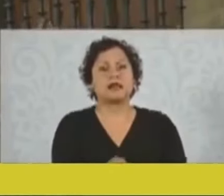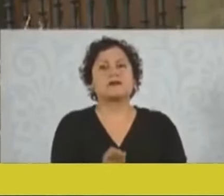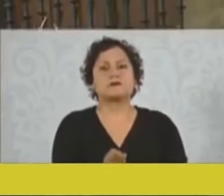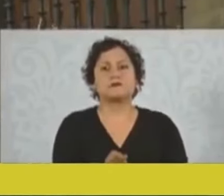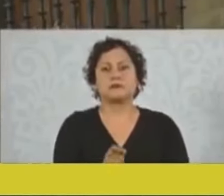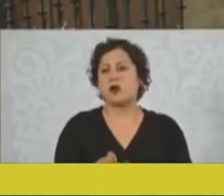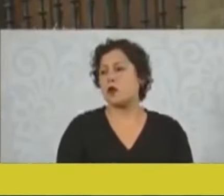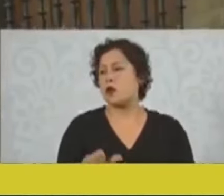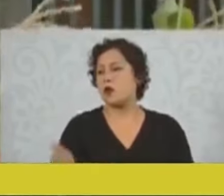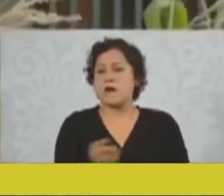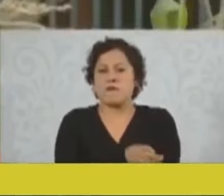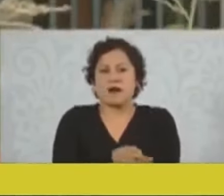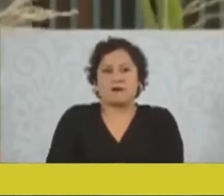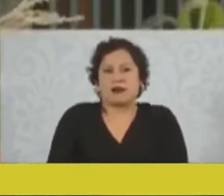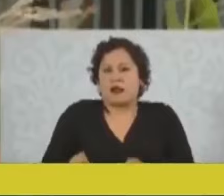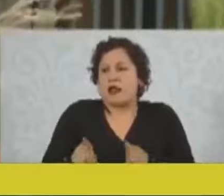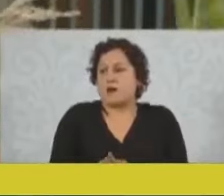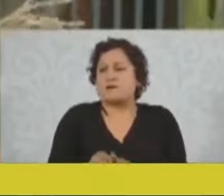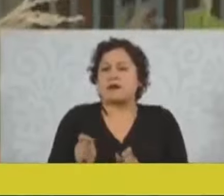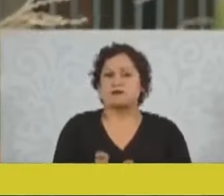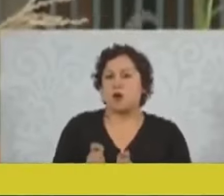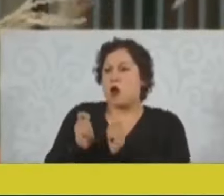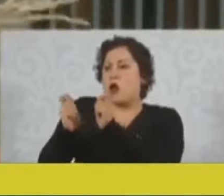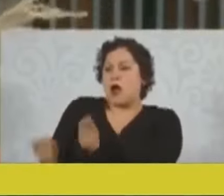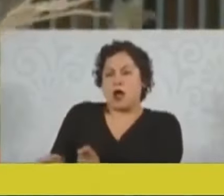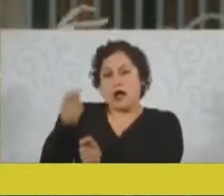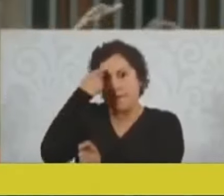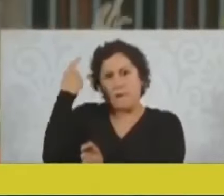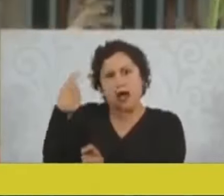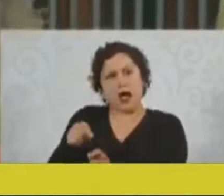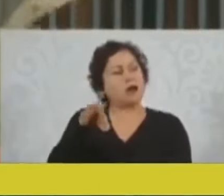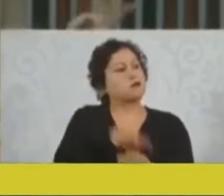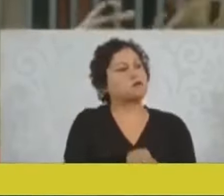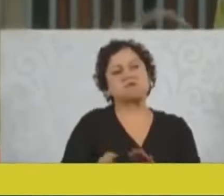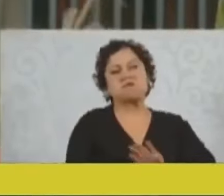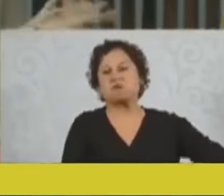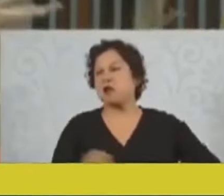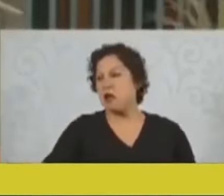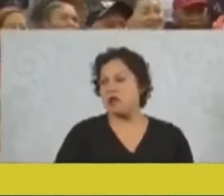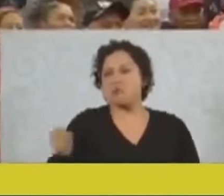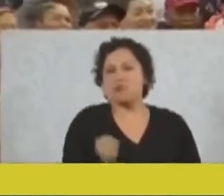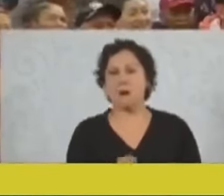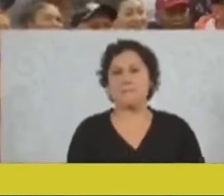the prohibition of succeeding direct families and these